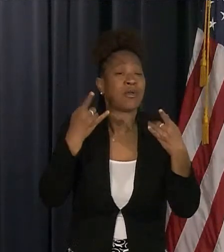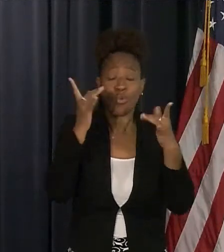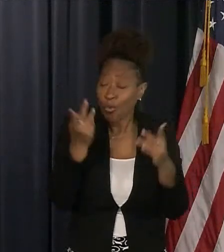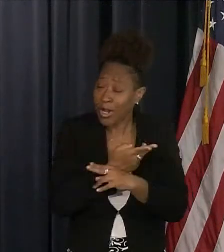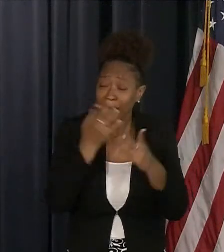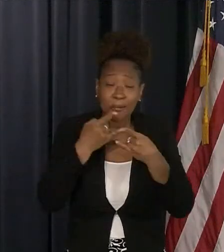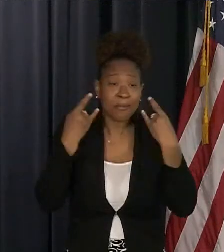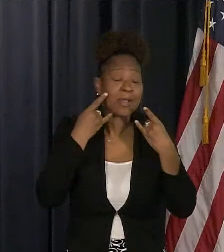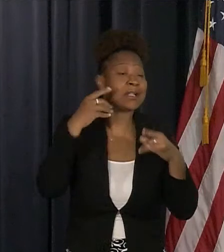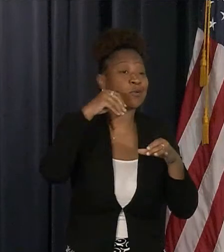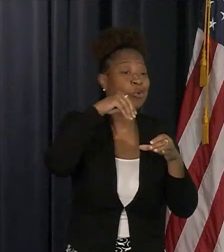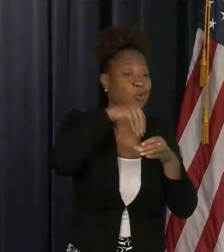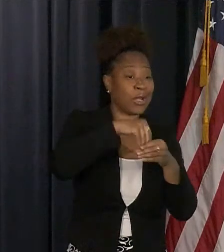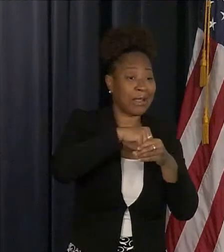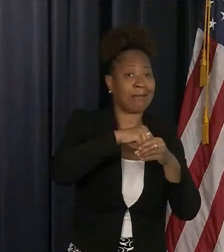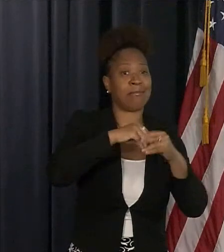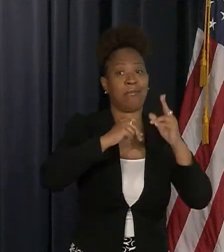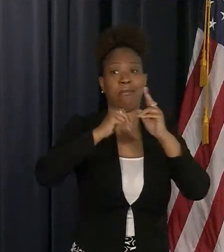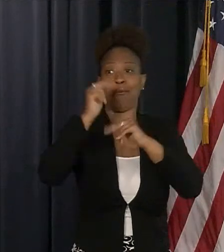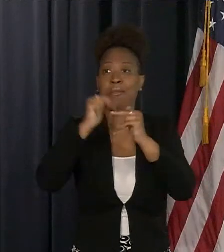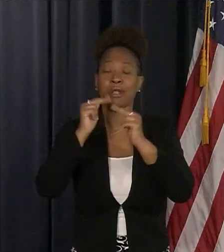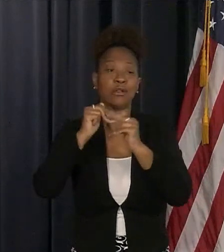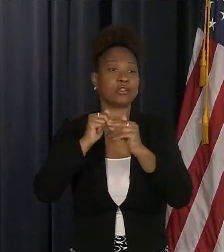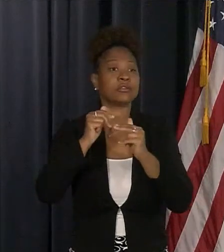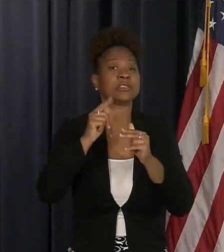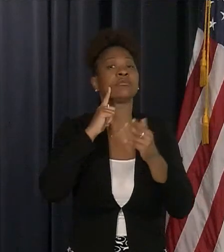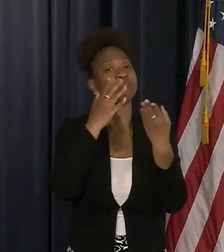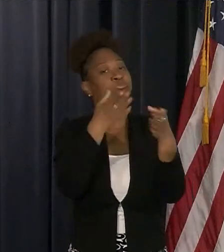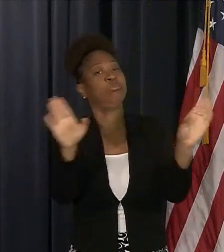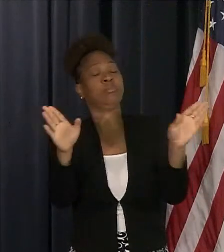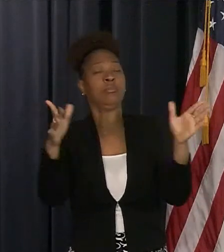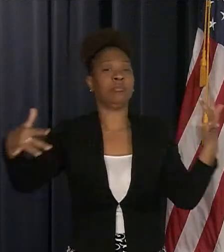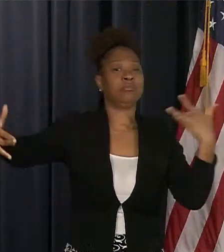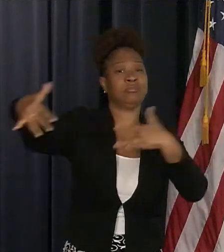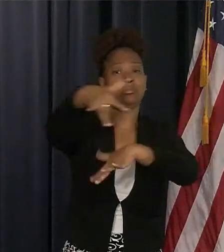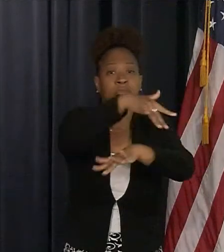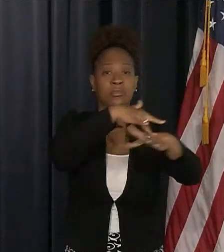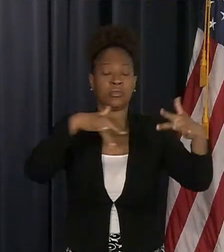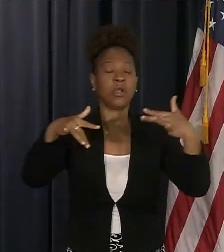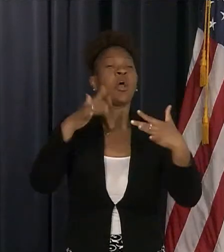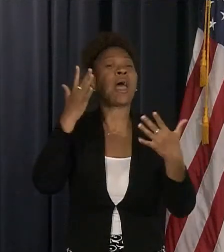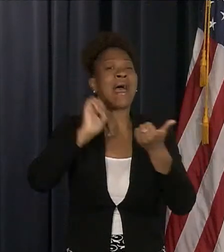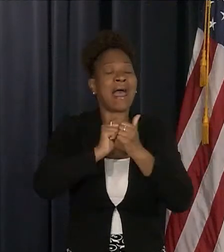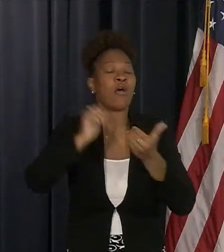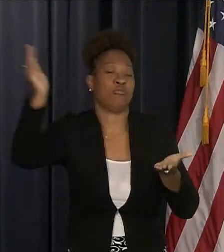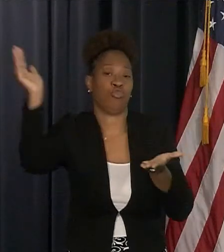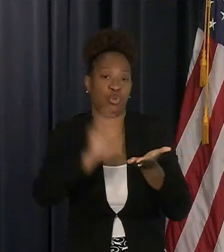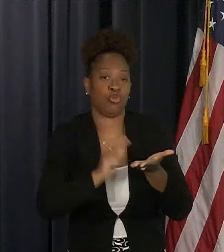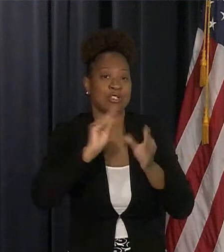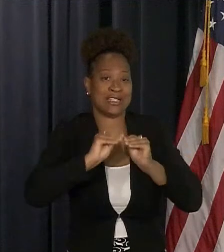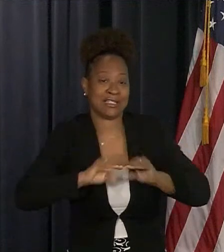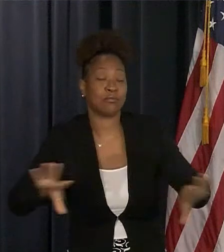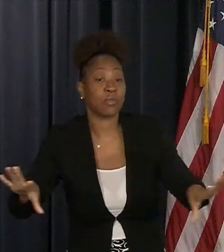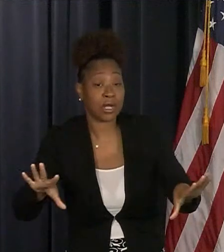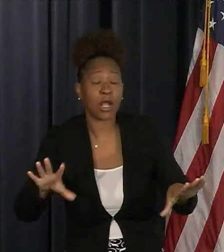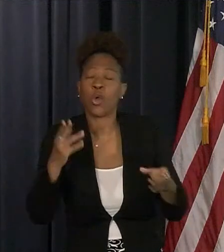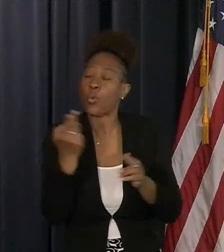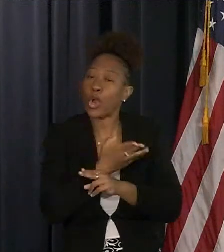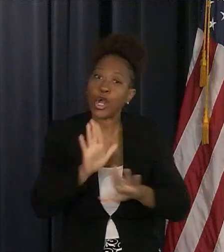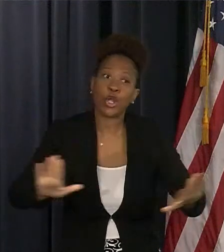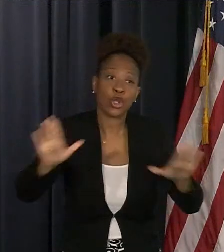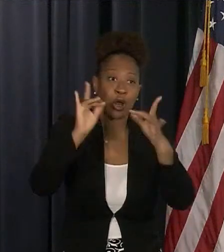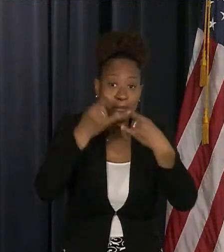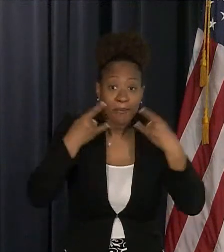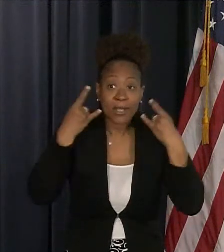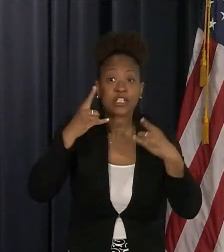when you are in a public indoor setting. That it's really important to curb the spread of COVID-19. So please do wear your mask when